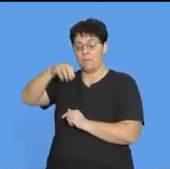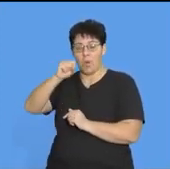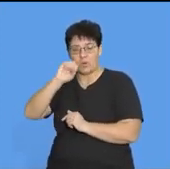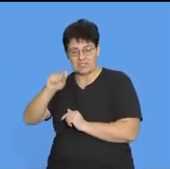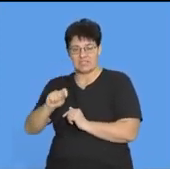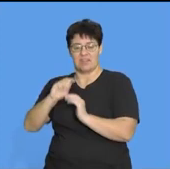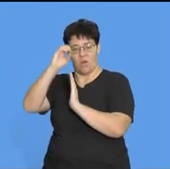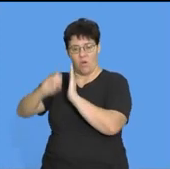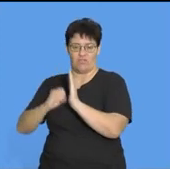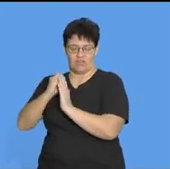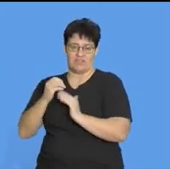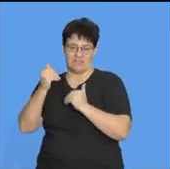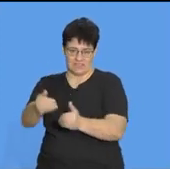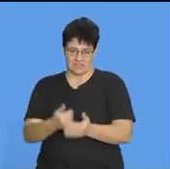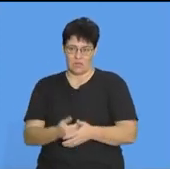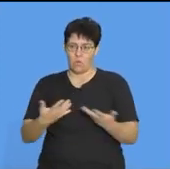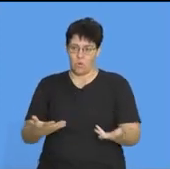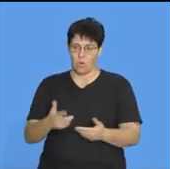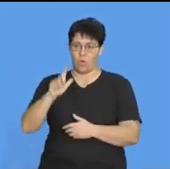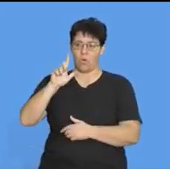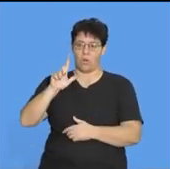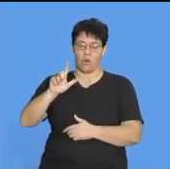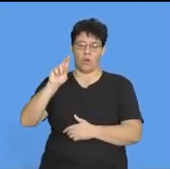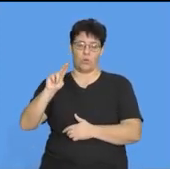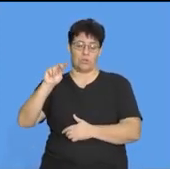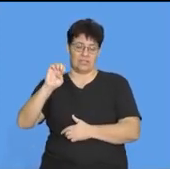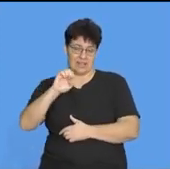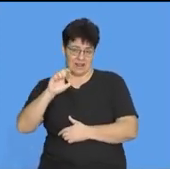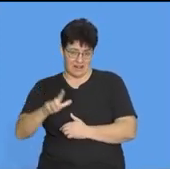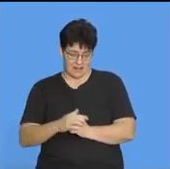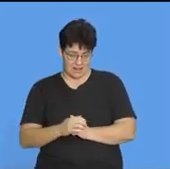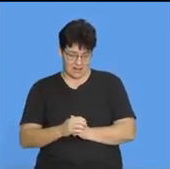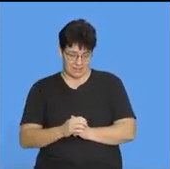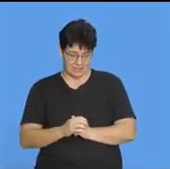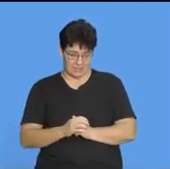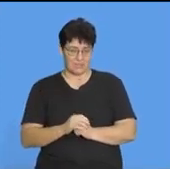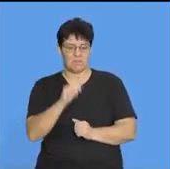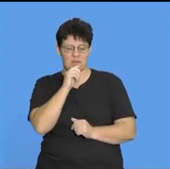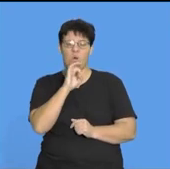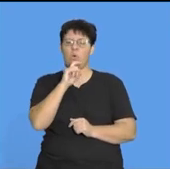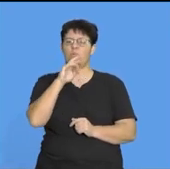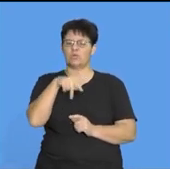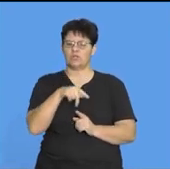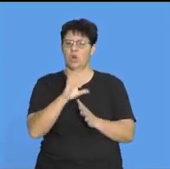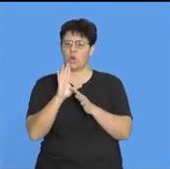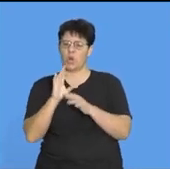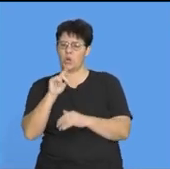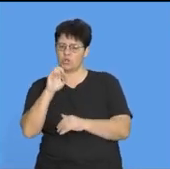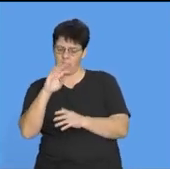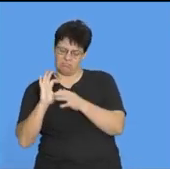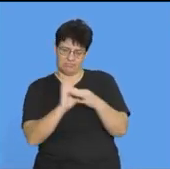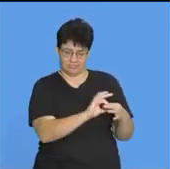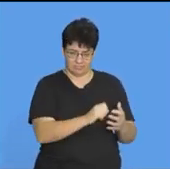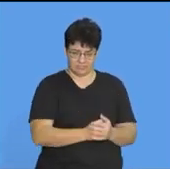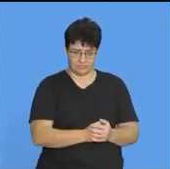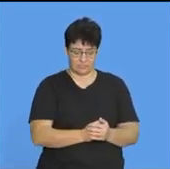post-ovulatory phase or the luteal phase, and this is with reference to the corpus luteum. When we look at the